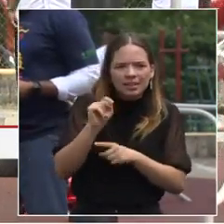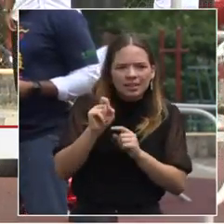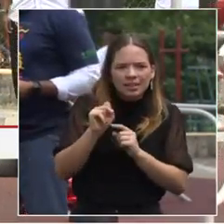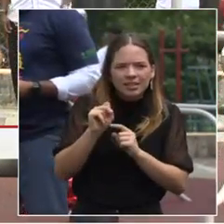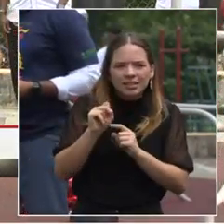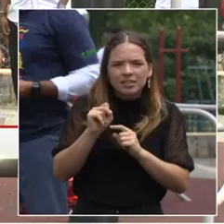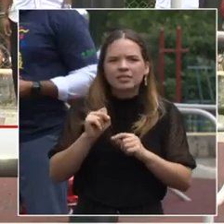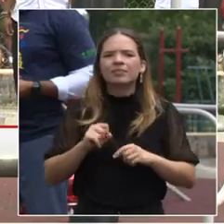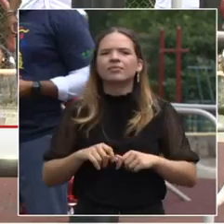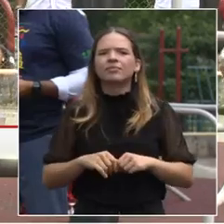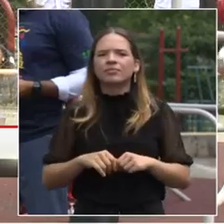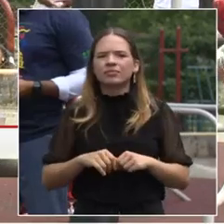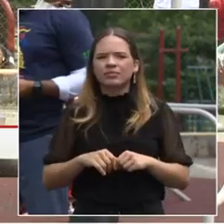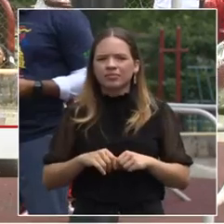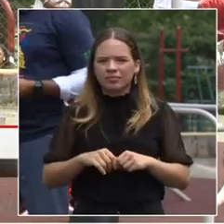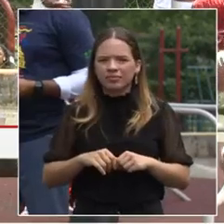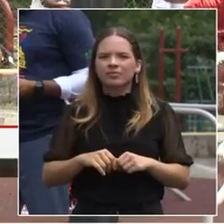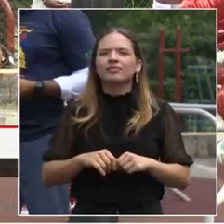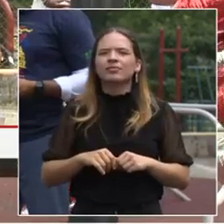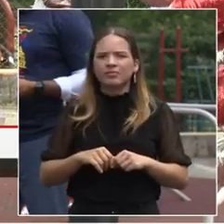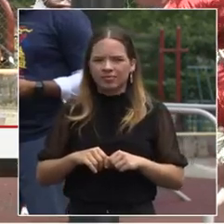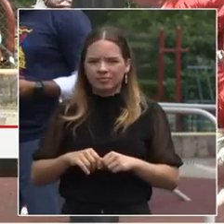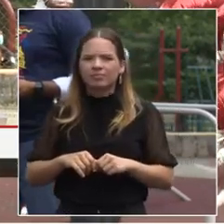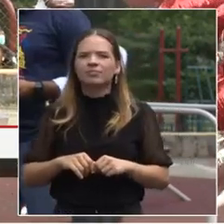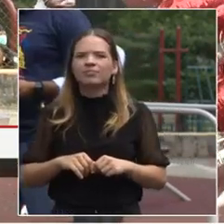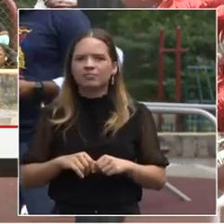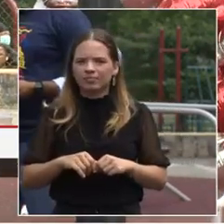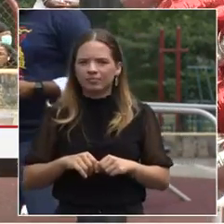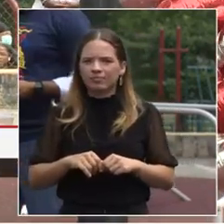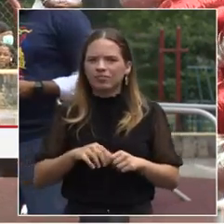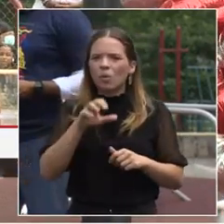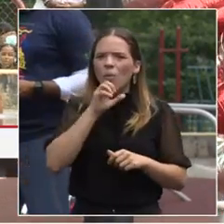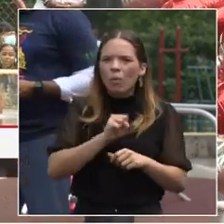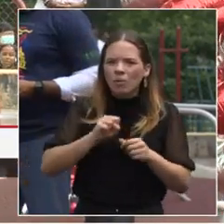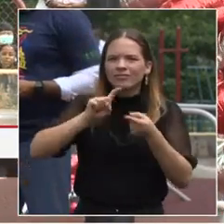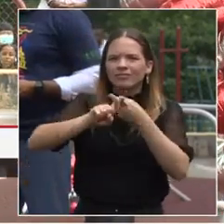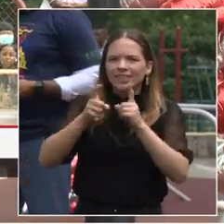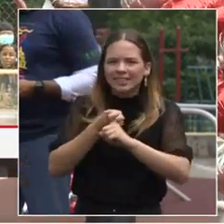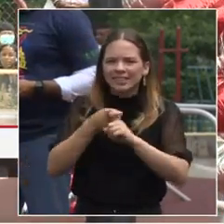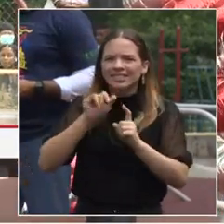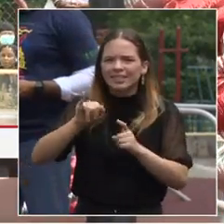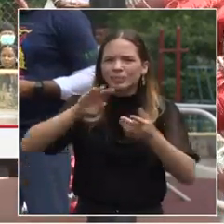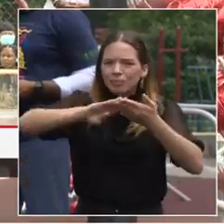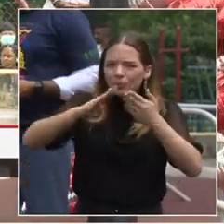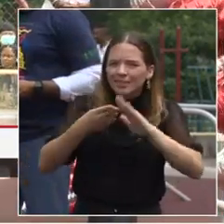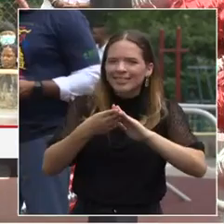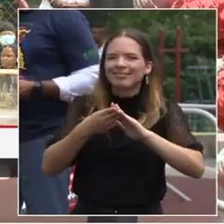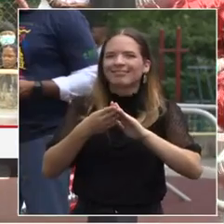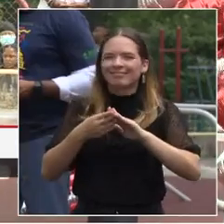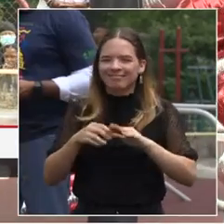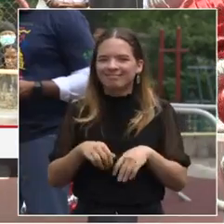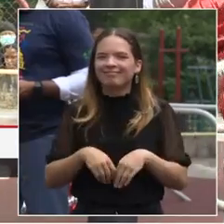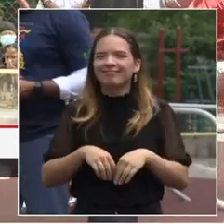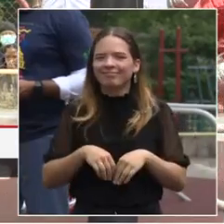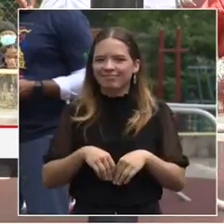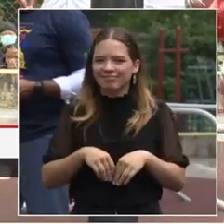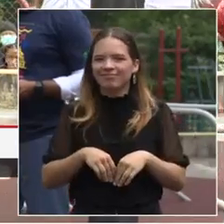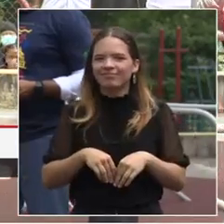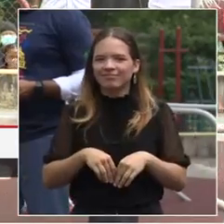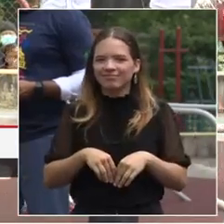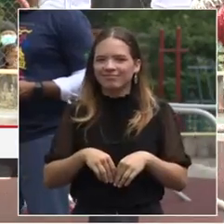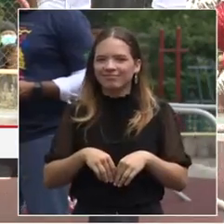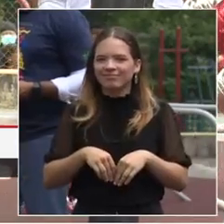Old friend and a loyal friend to this community and to Coolidge.